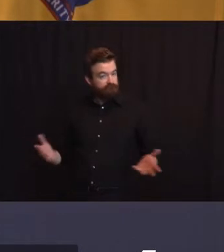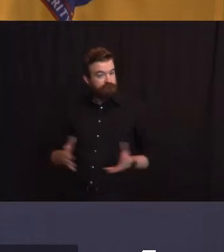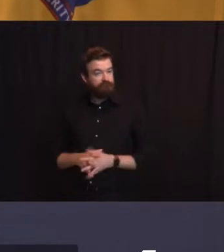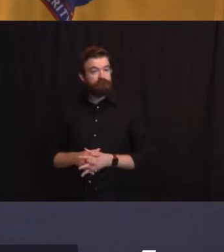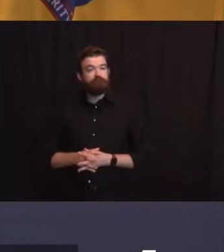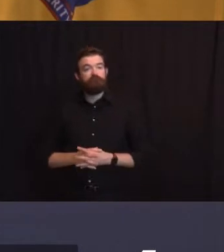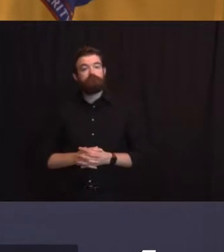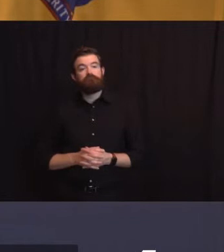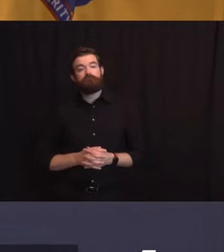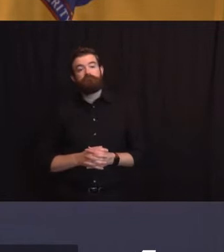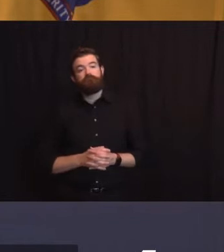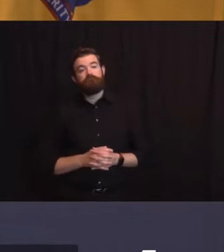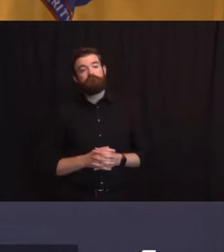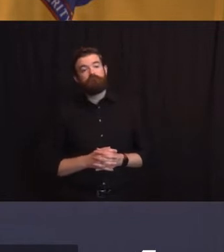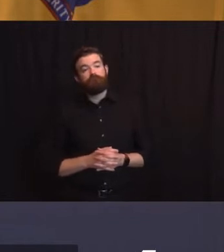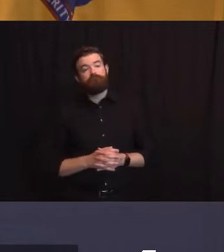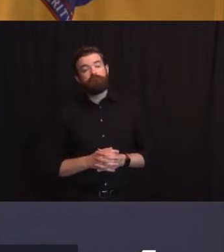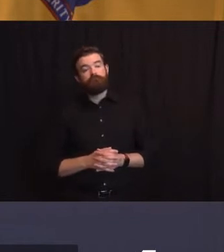human